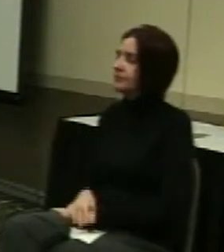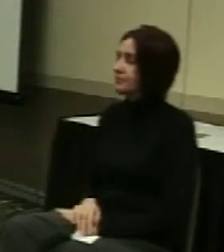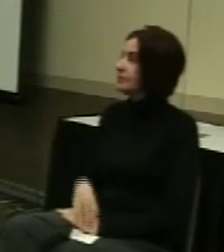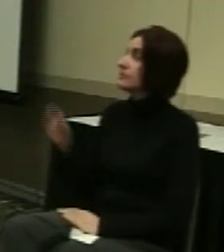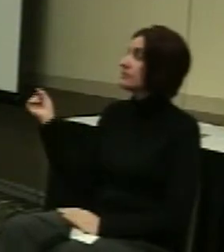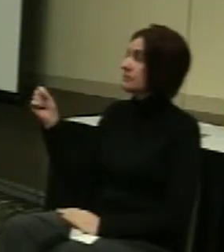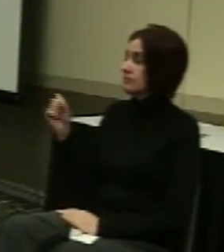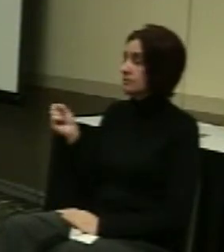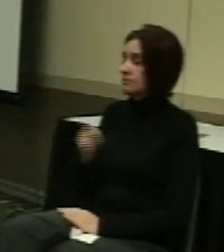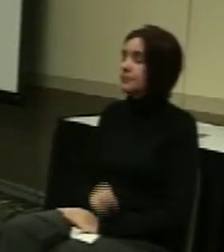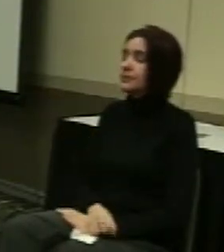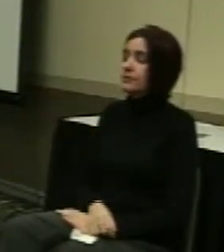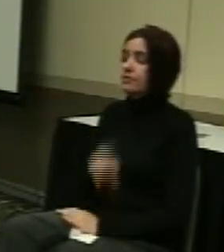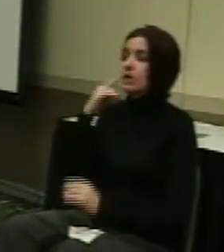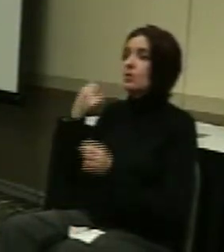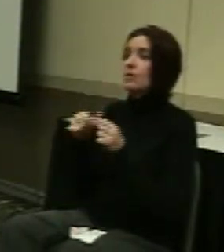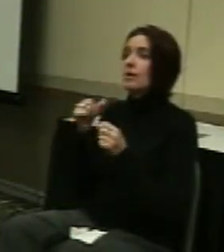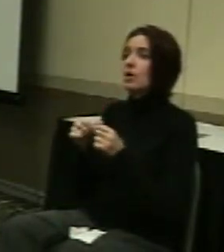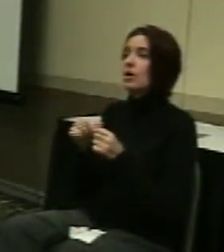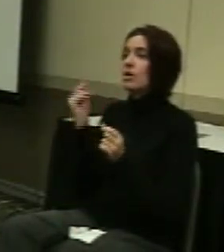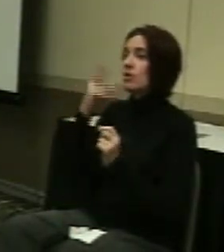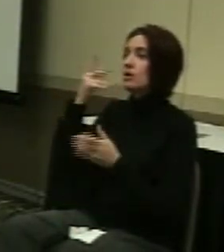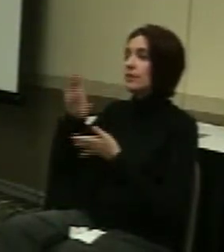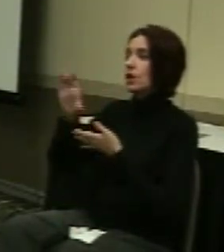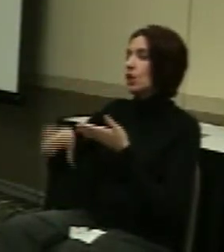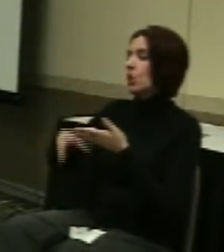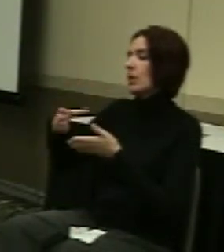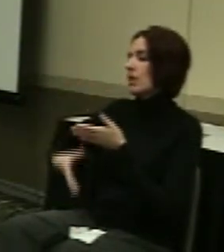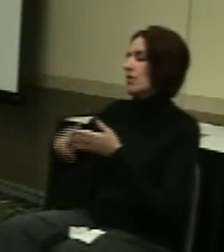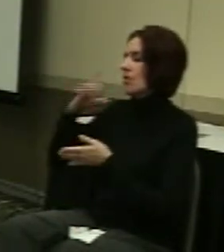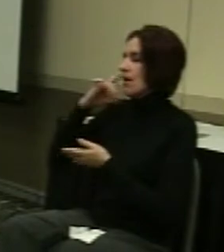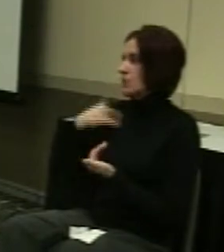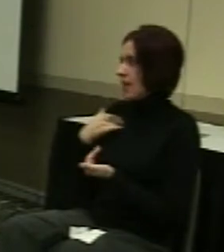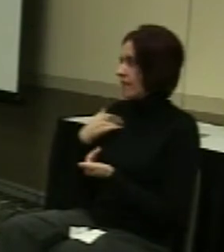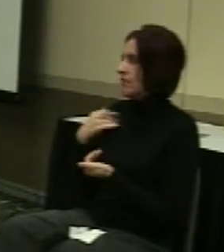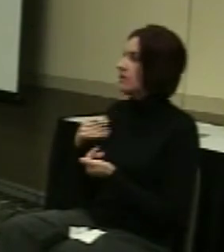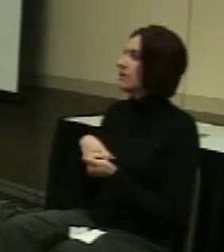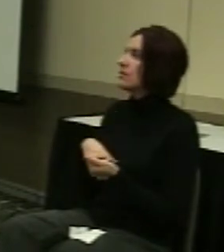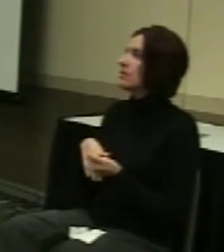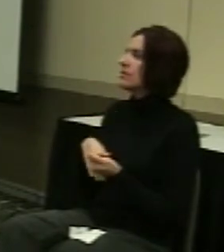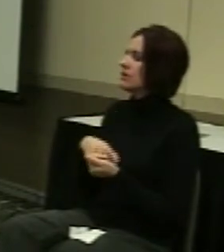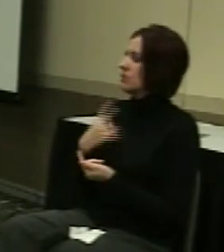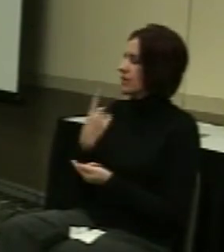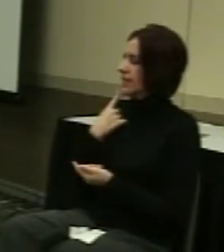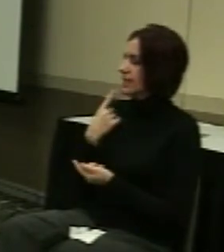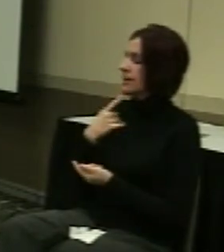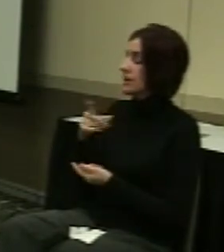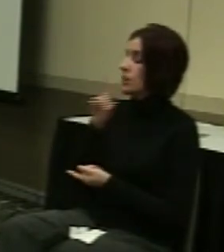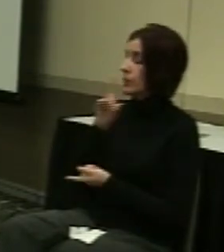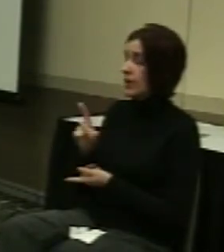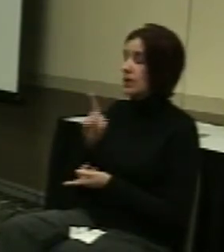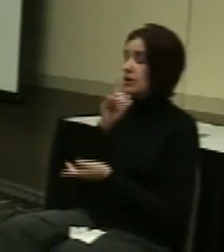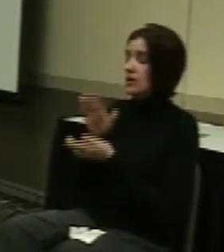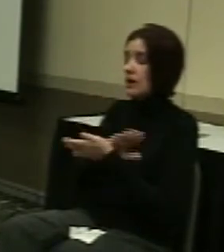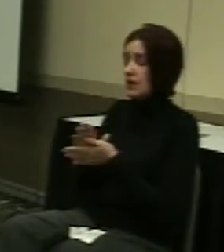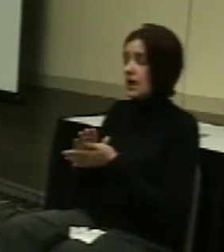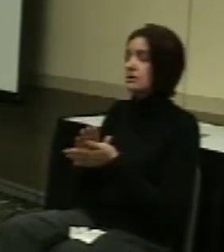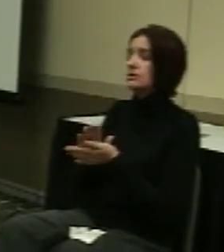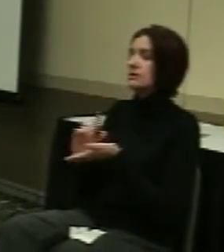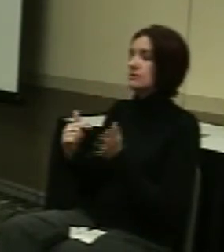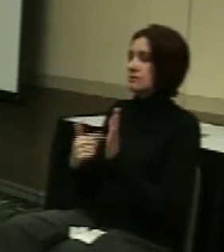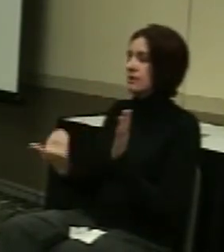keep in mind now those beautiful concluding thoughts we have. We have one that says, it's really reassuring to be reminded again that we're